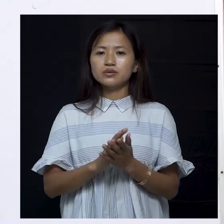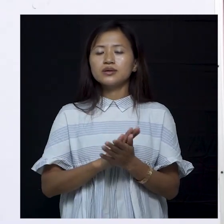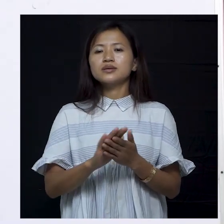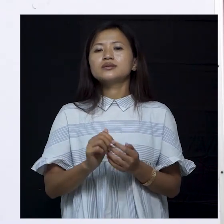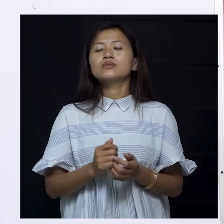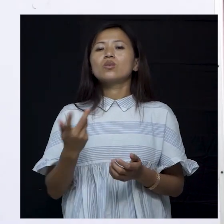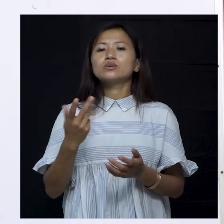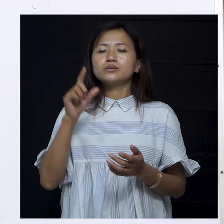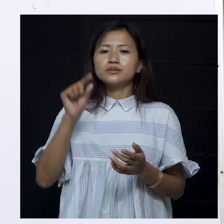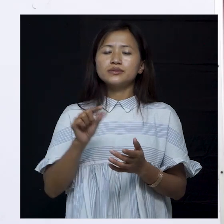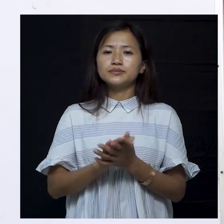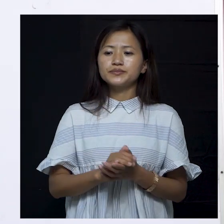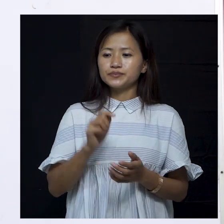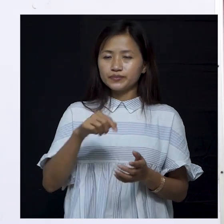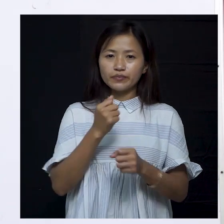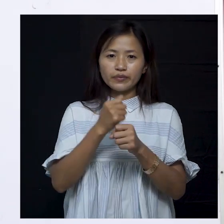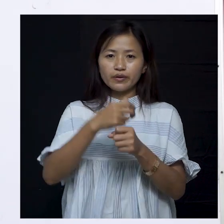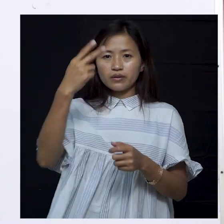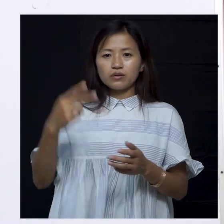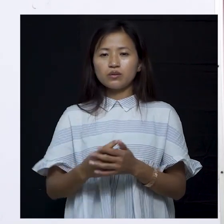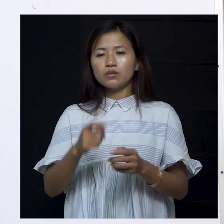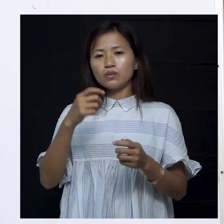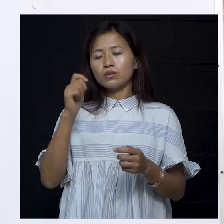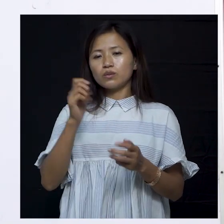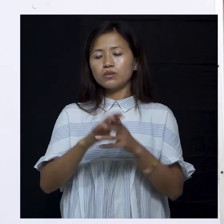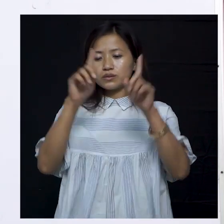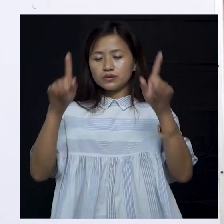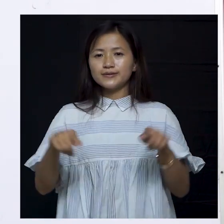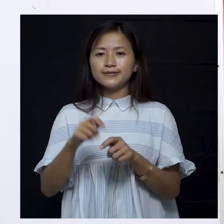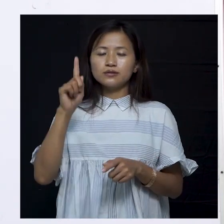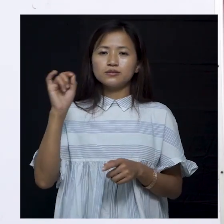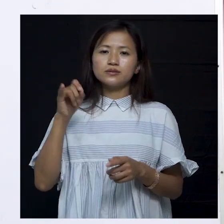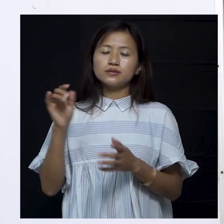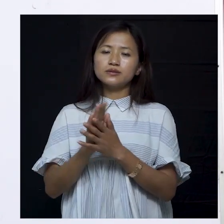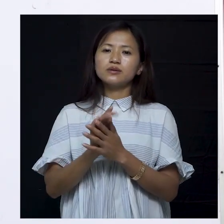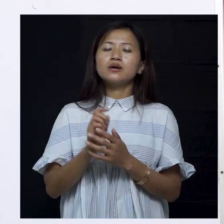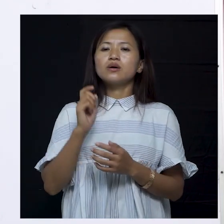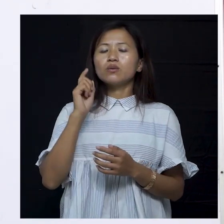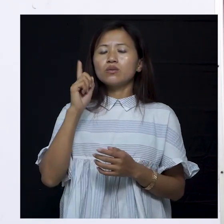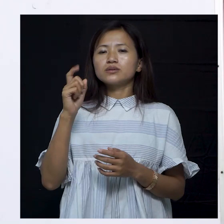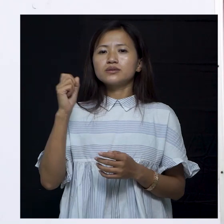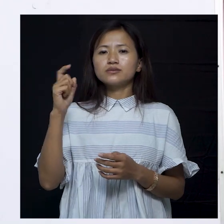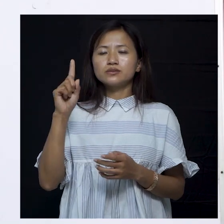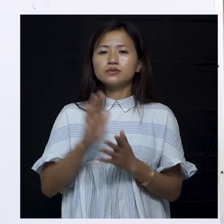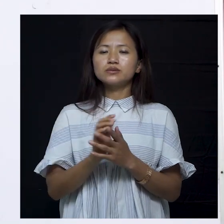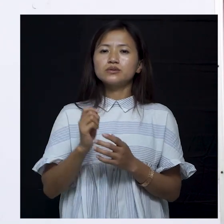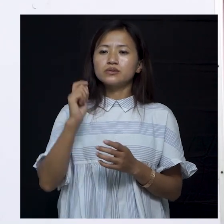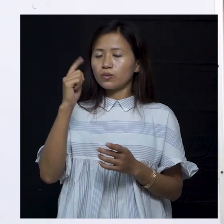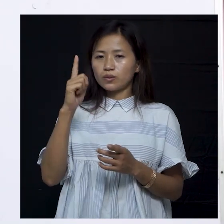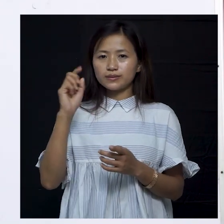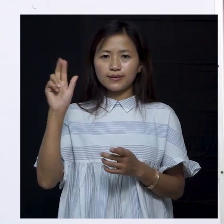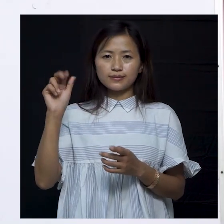just did. In Grammar Worksheet 6, that is in page number 171 to 186, you will find a noun